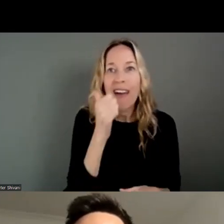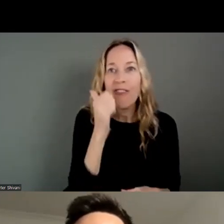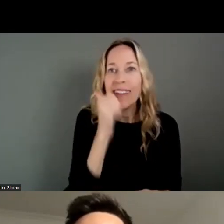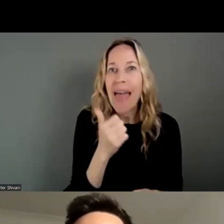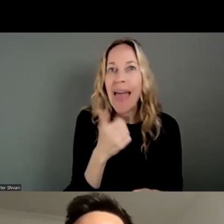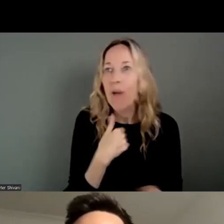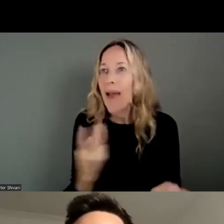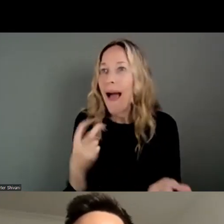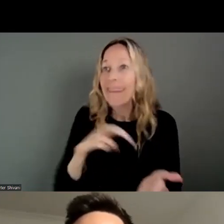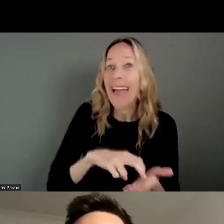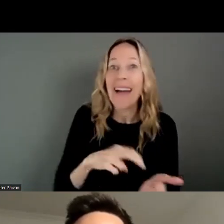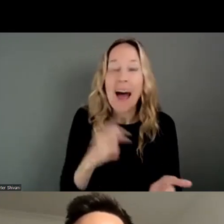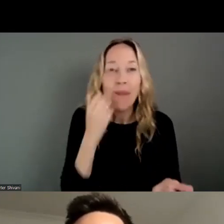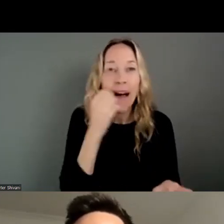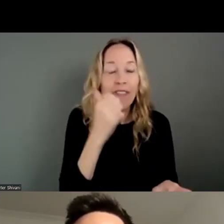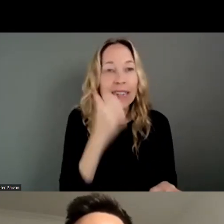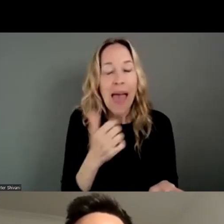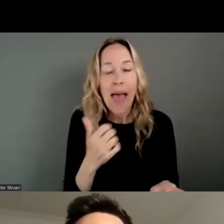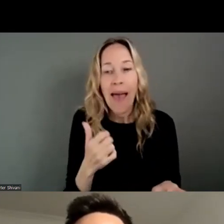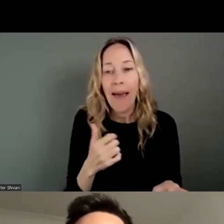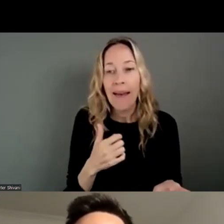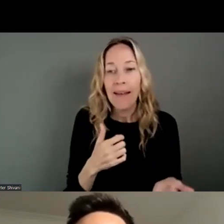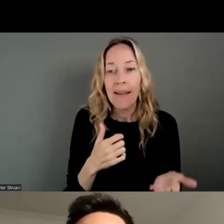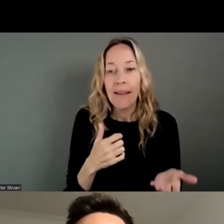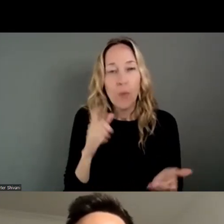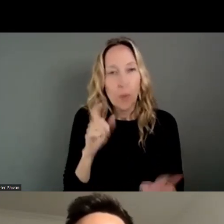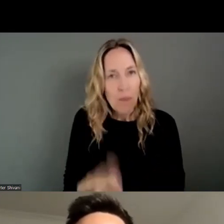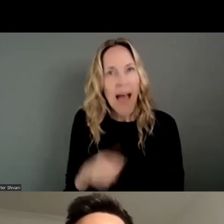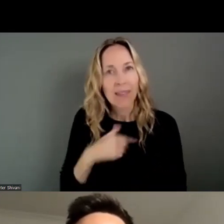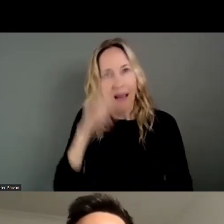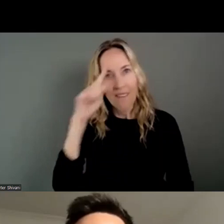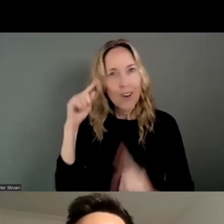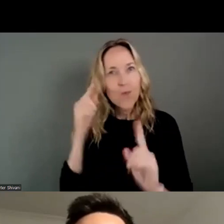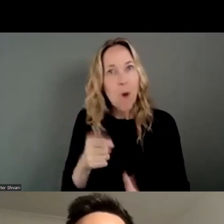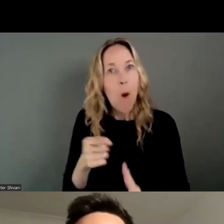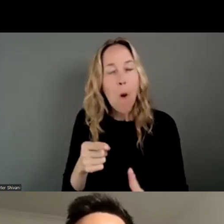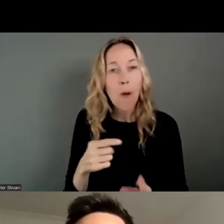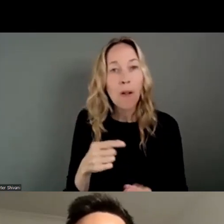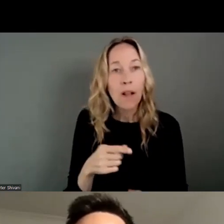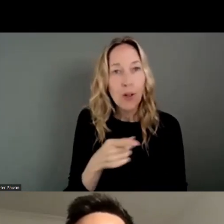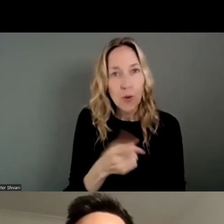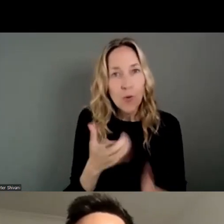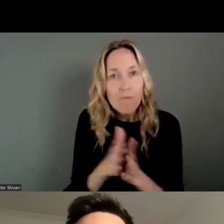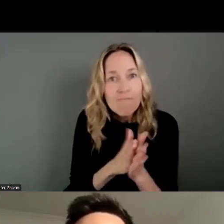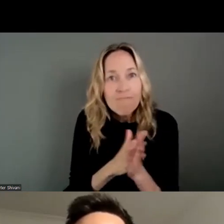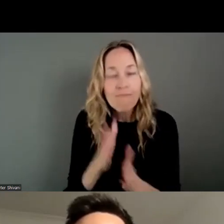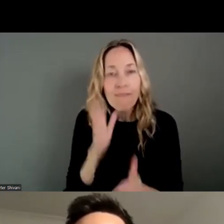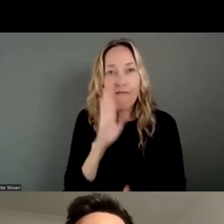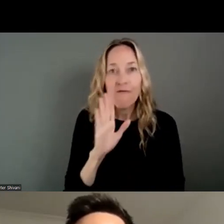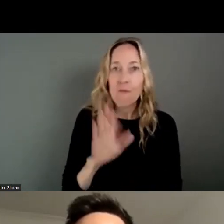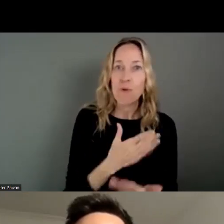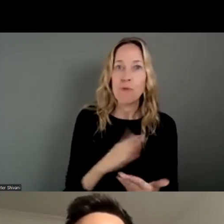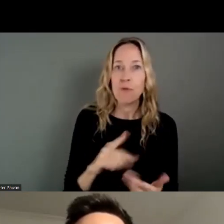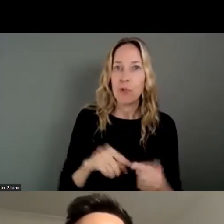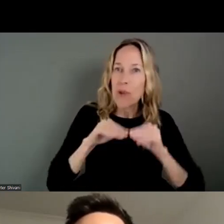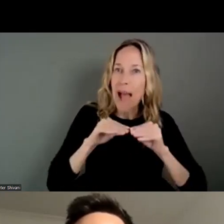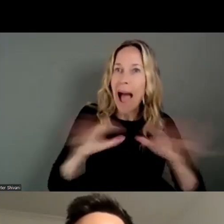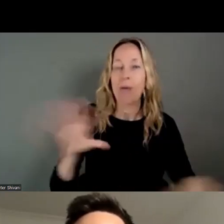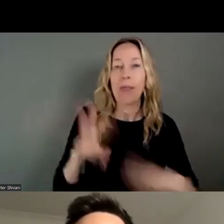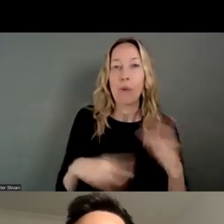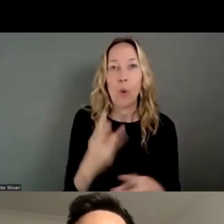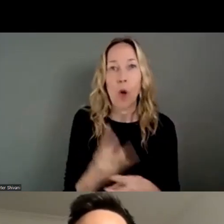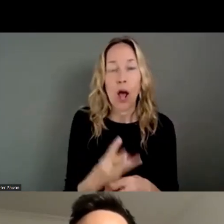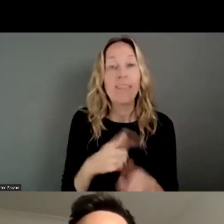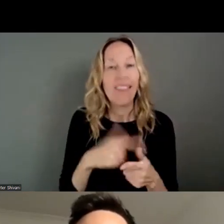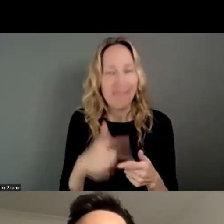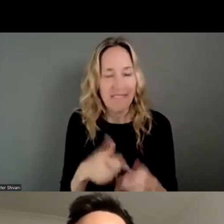else? Because when you have that kind of impetus to get the music out there, then you're ready for me and Trish. Because then